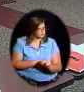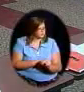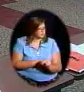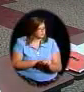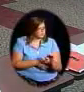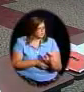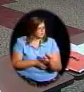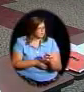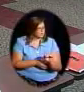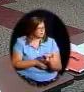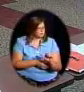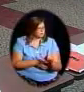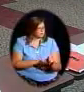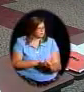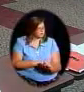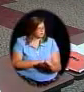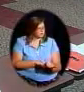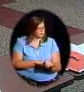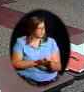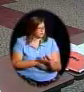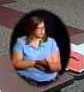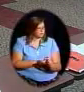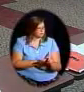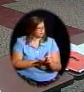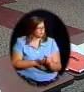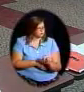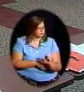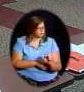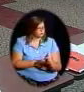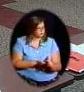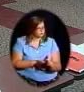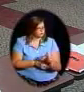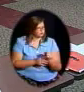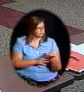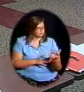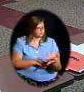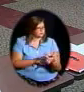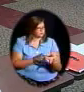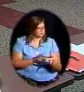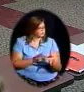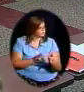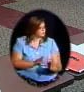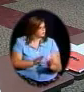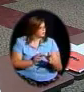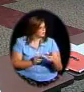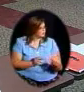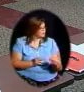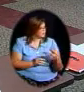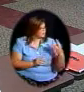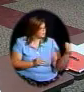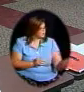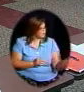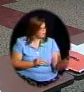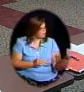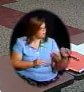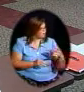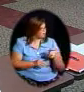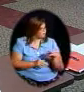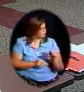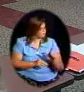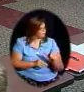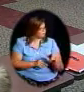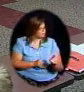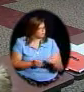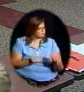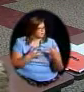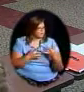Emily Gersner, pitcher and shortstop, second base, as well as outfielder, very versatile. The girls, I'm very fortunate, can play a